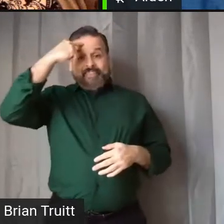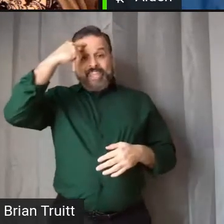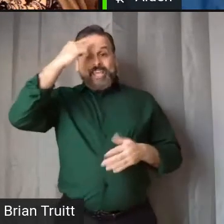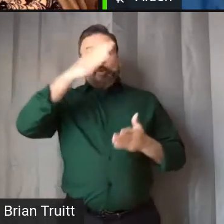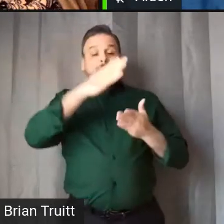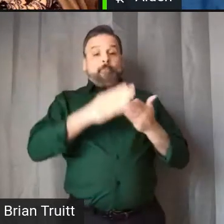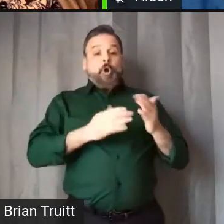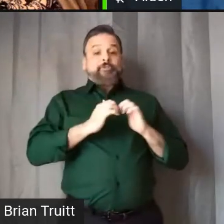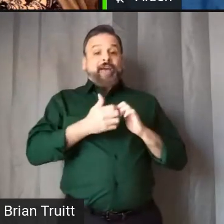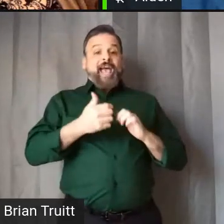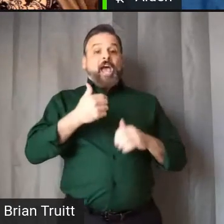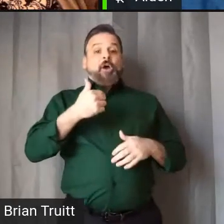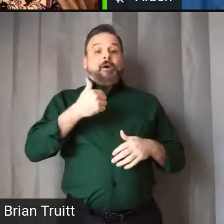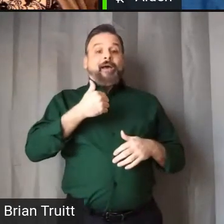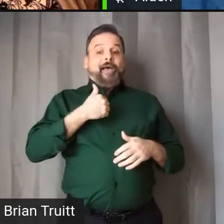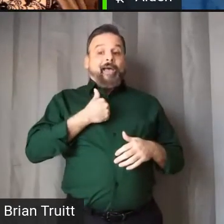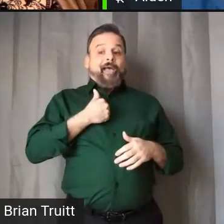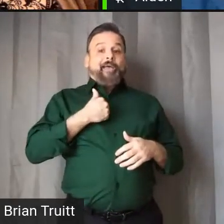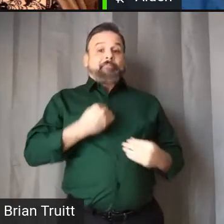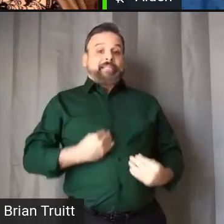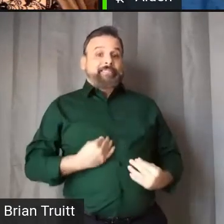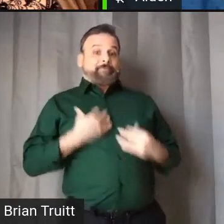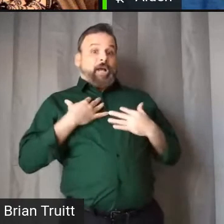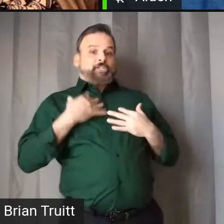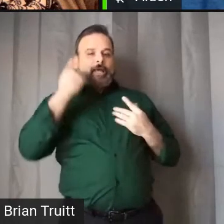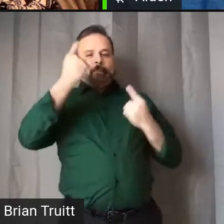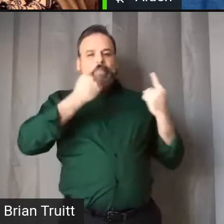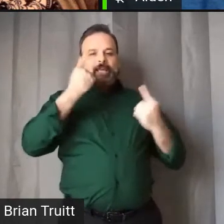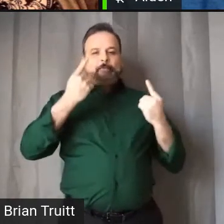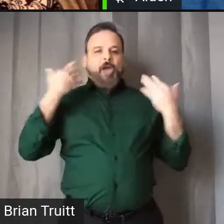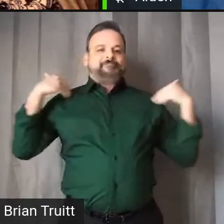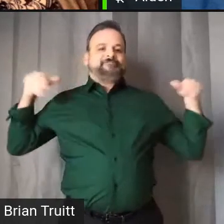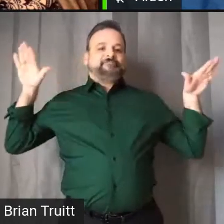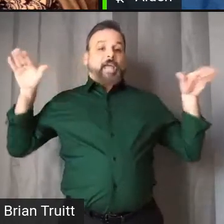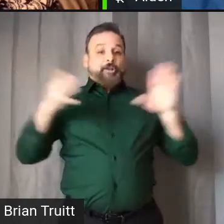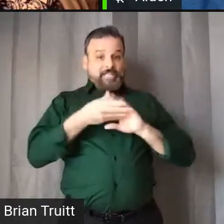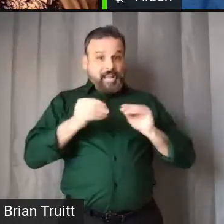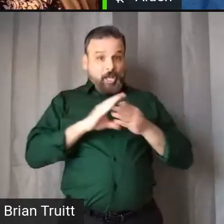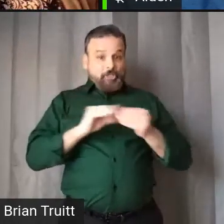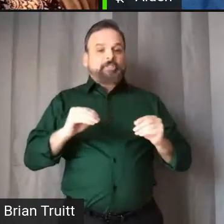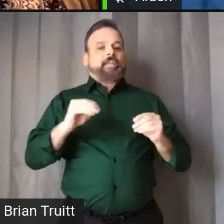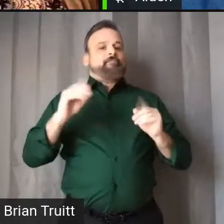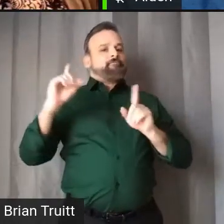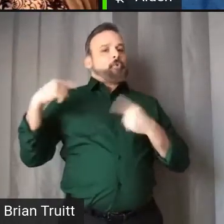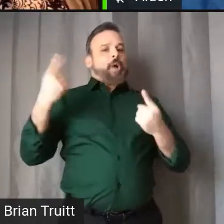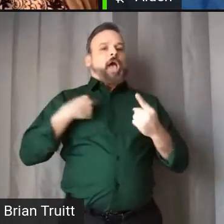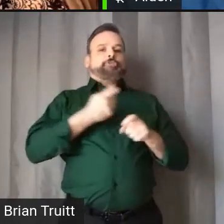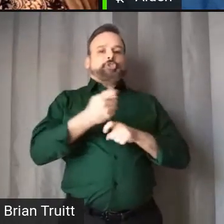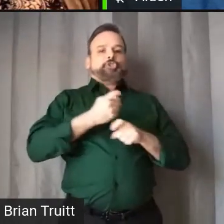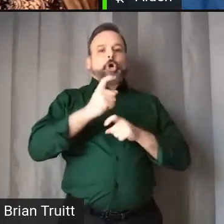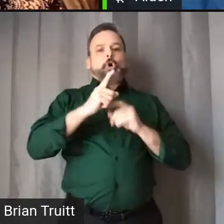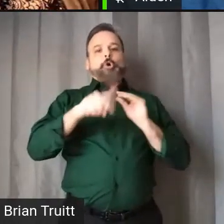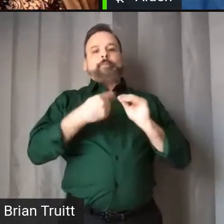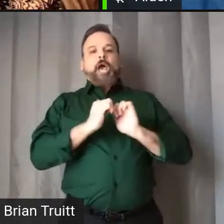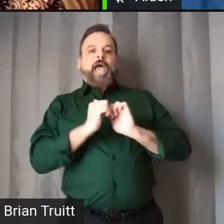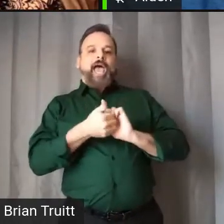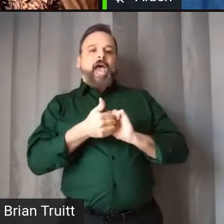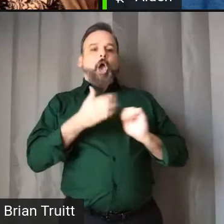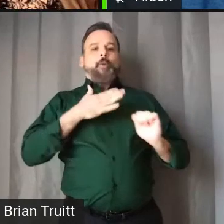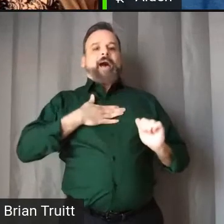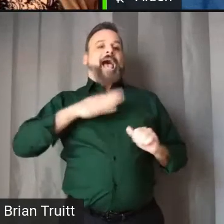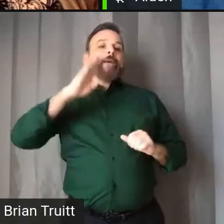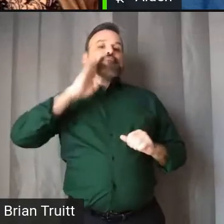part of how I draw inspiration is thinking a lot about fairy tales, which for a while I thought about, like I would joke about how I would put my brown queer hands